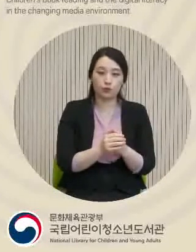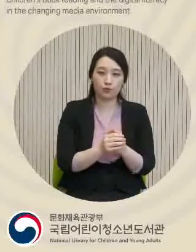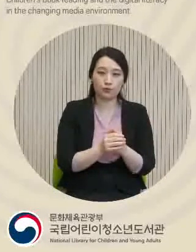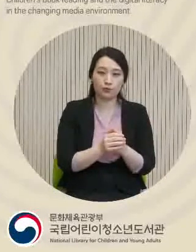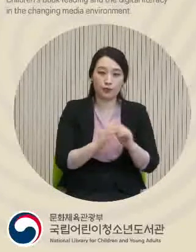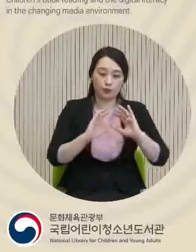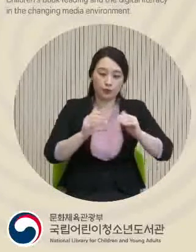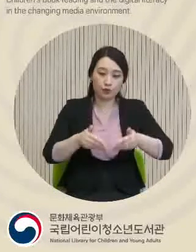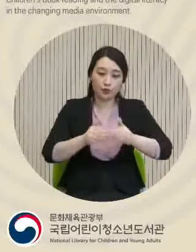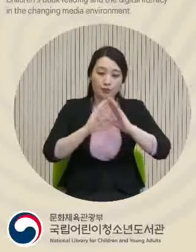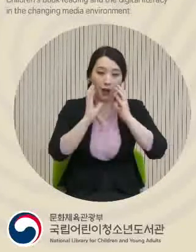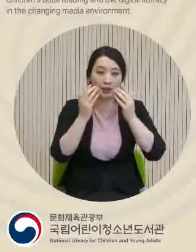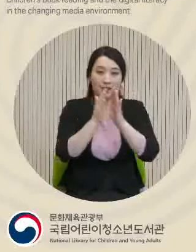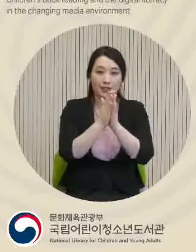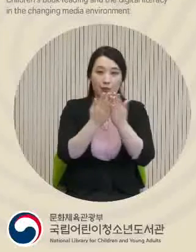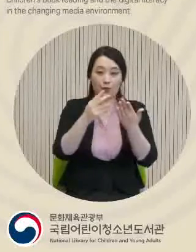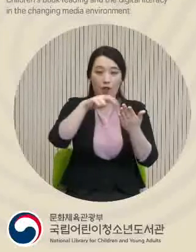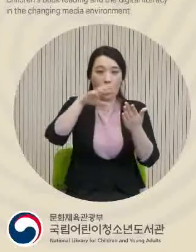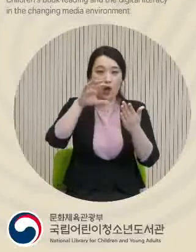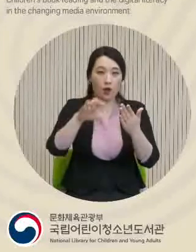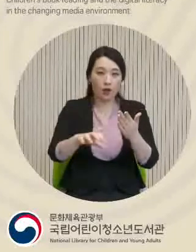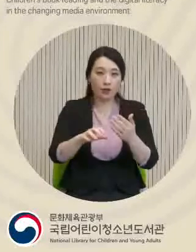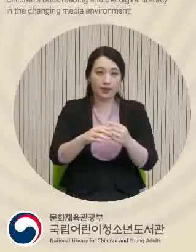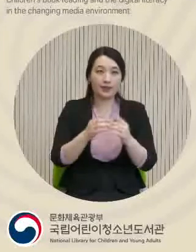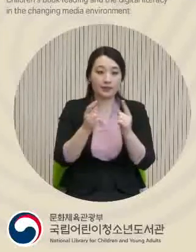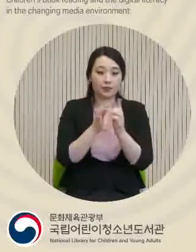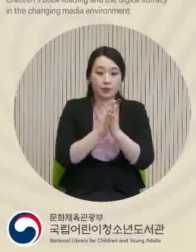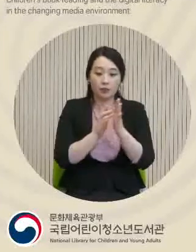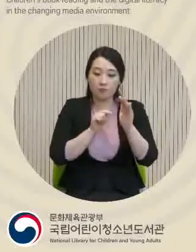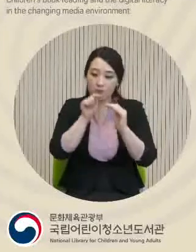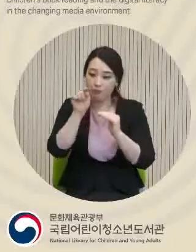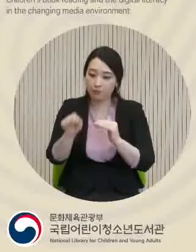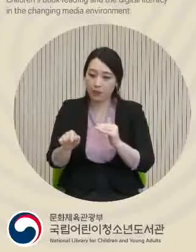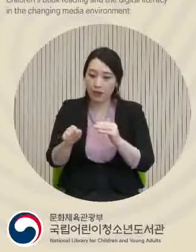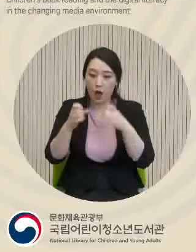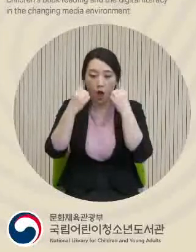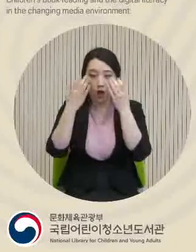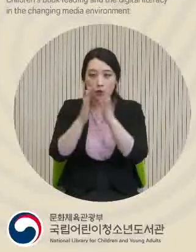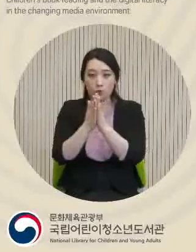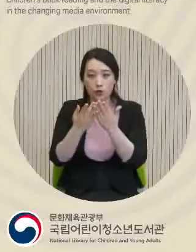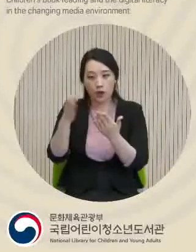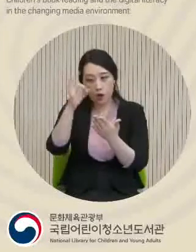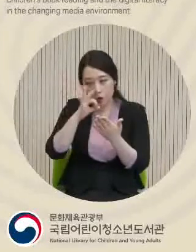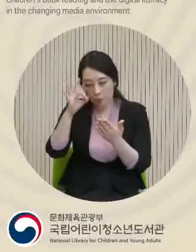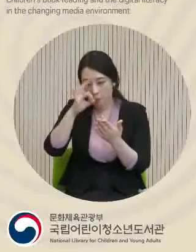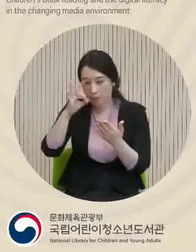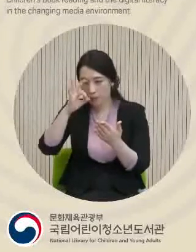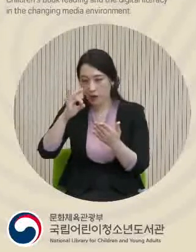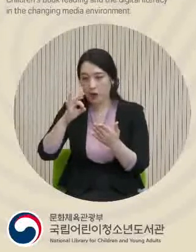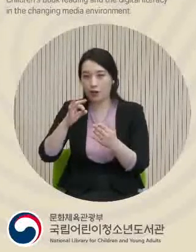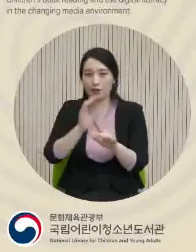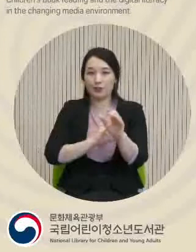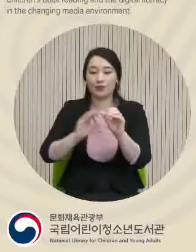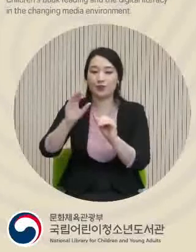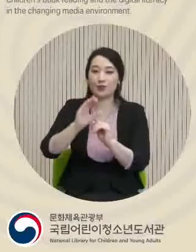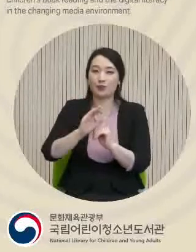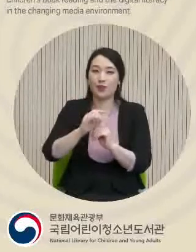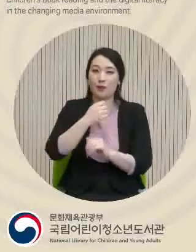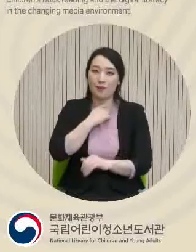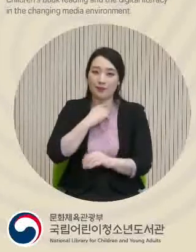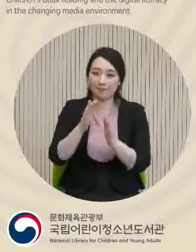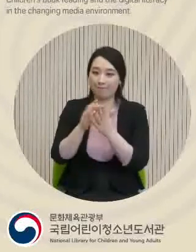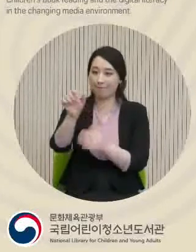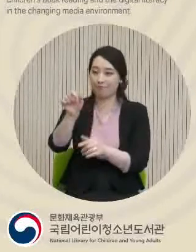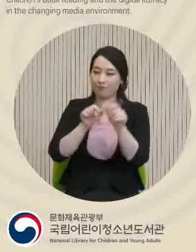recommendations from the National Library for Children and Young Adults under the guidance of the librarians of schools,